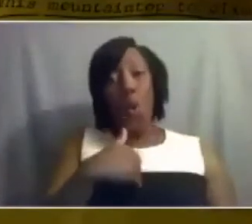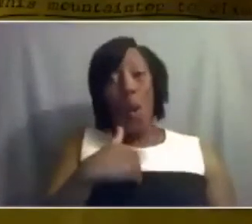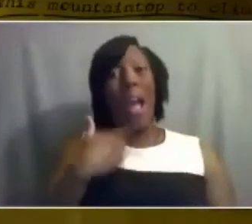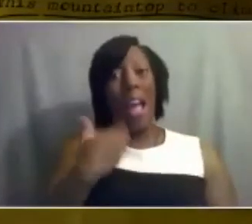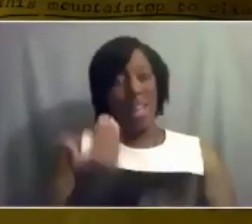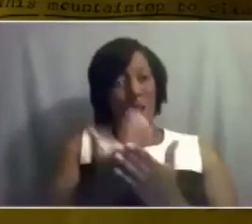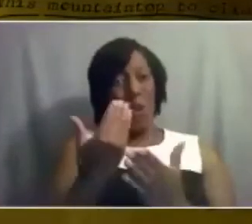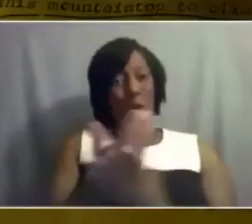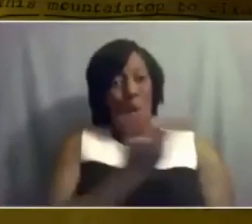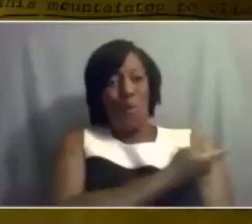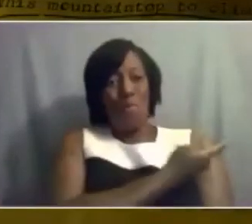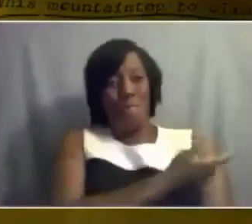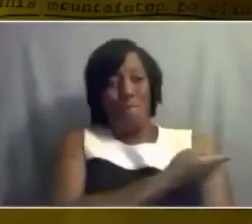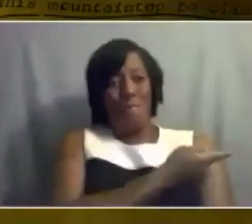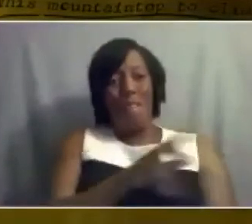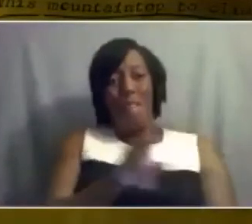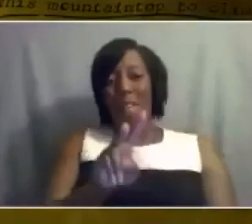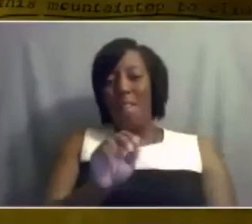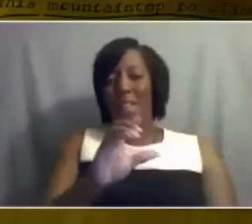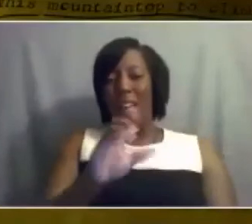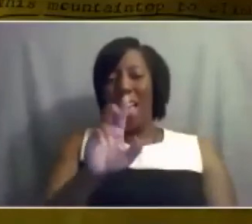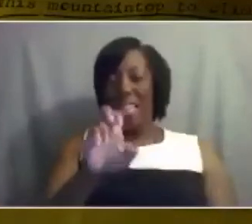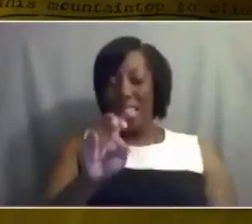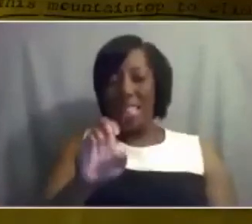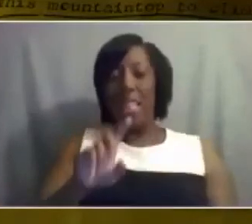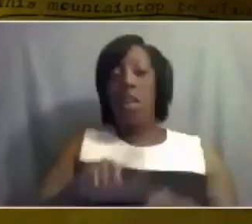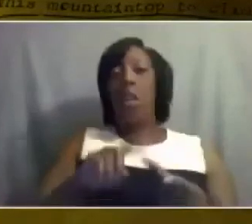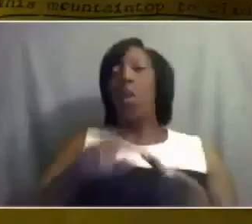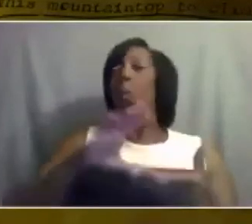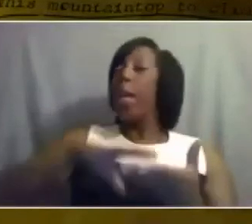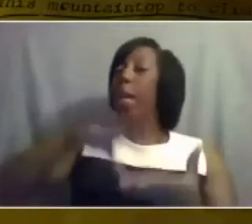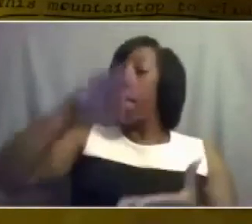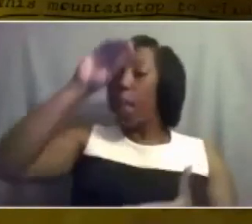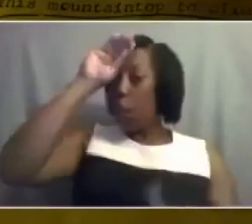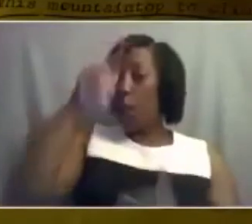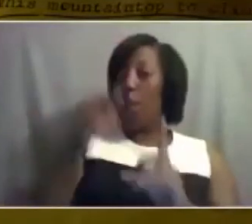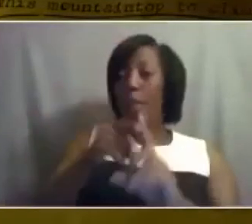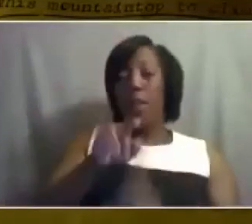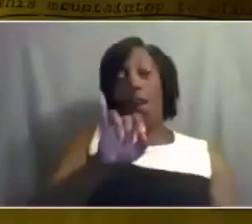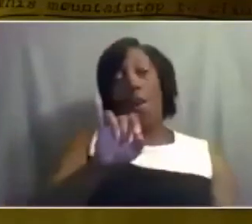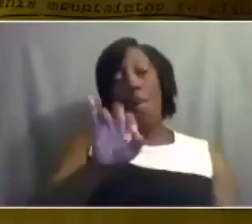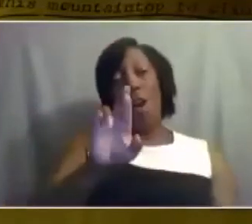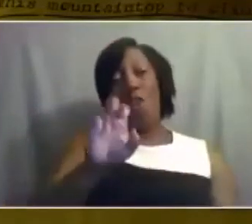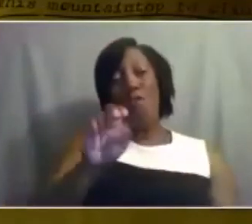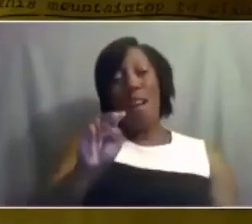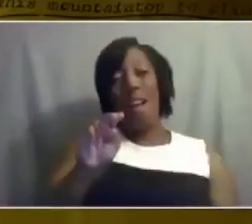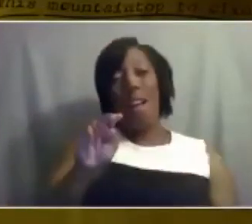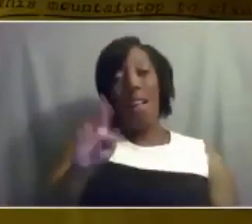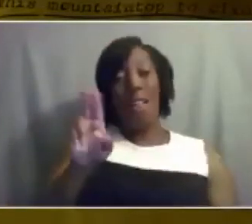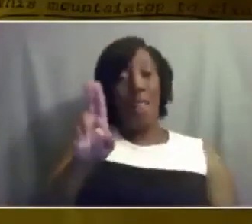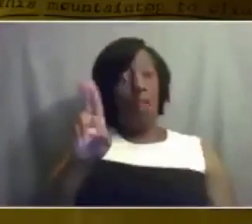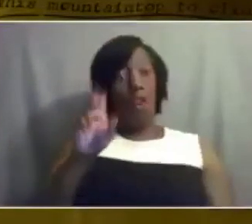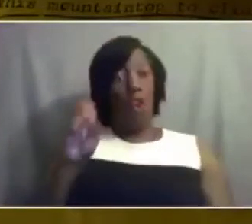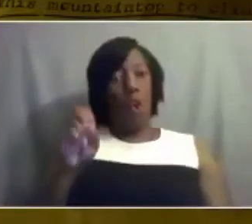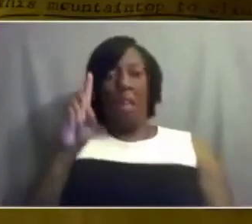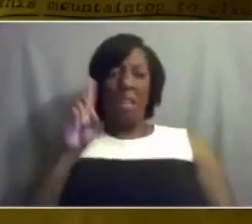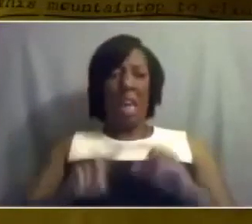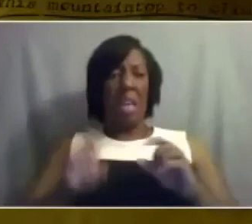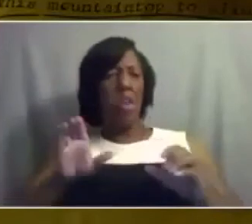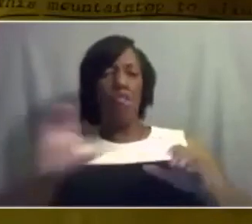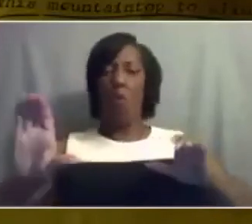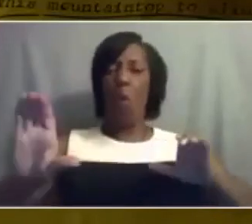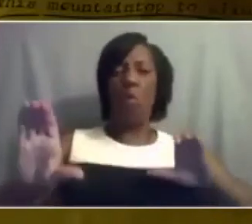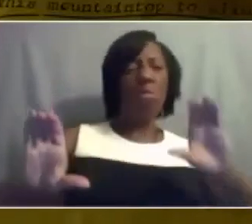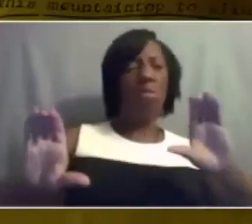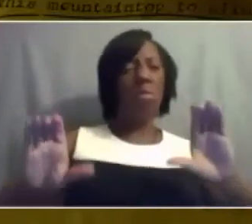can learn from Iran that the U.S. just cannot impose its will like it thinks it can anymore. And it's